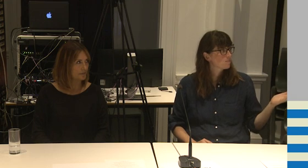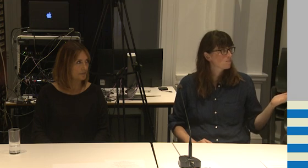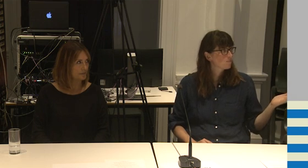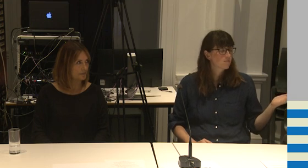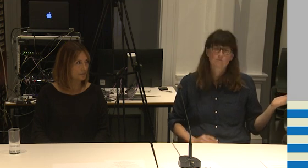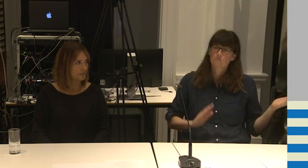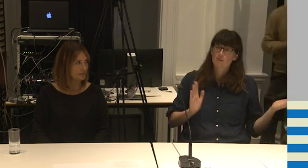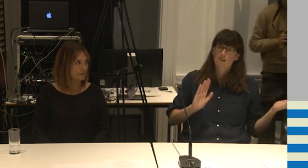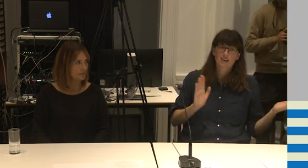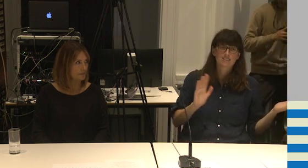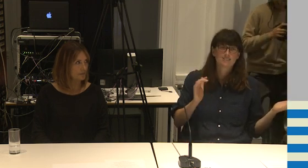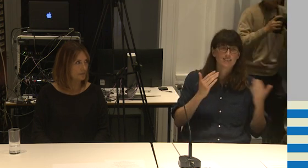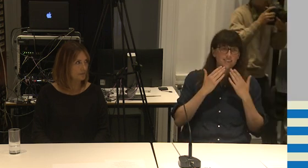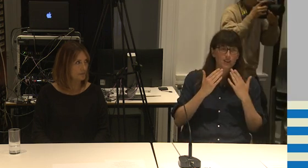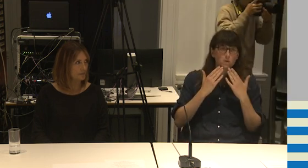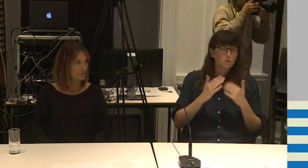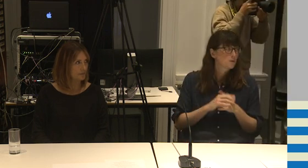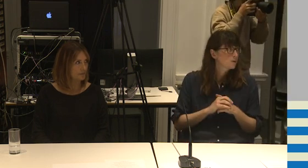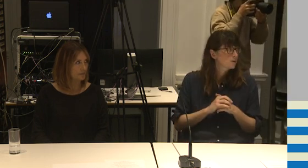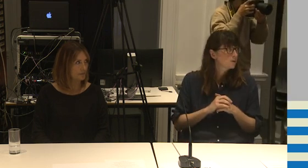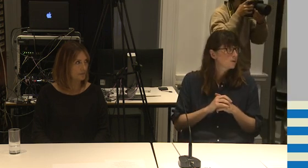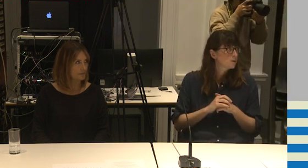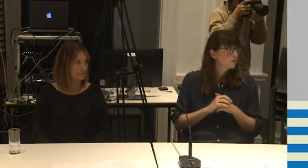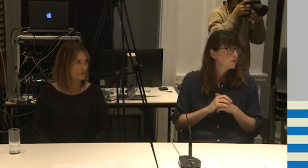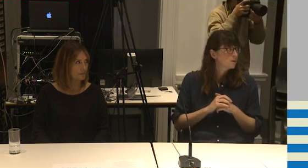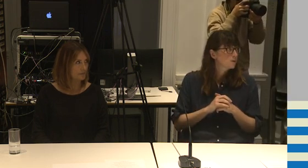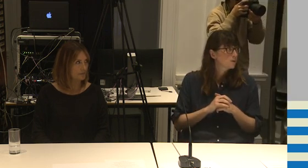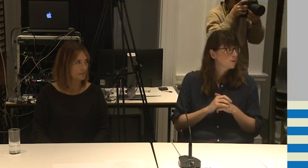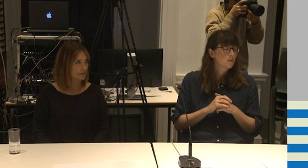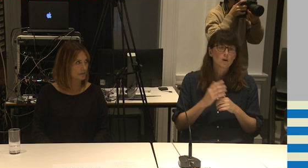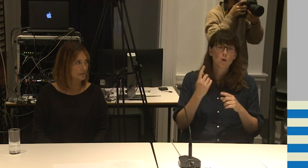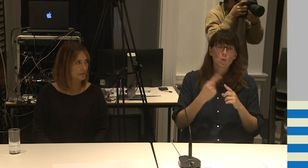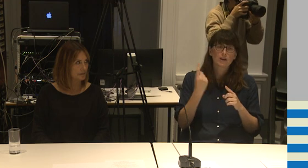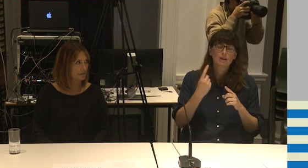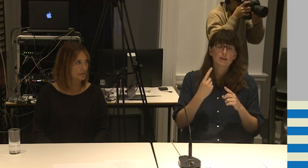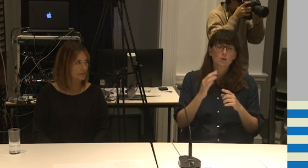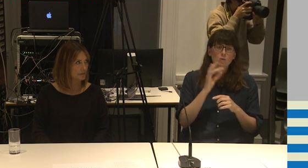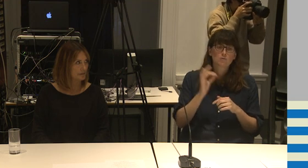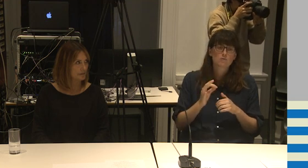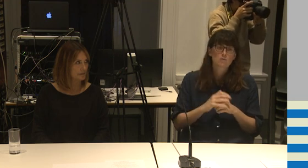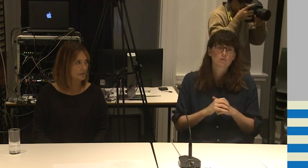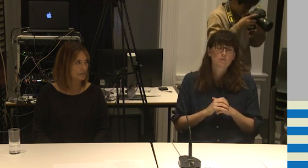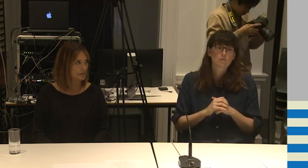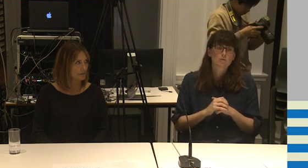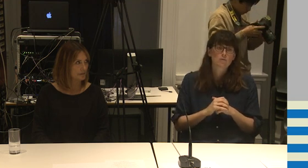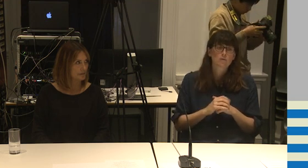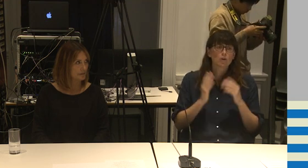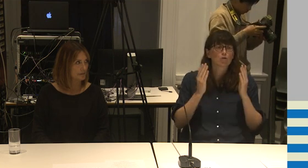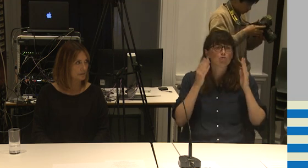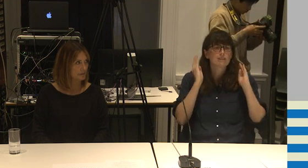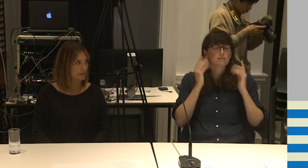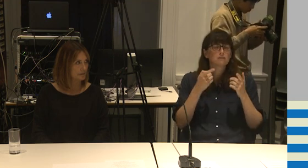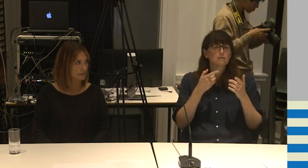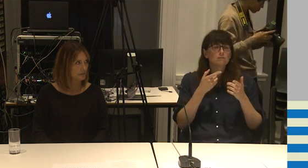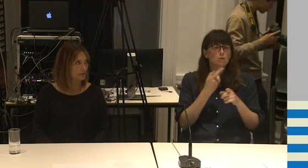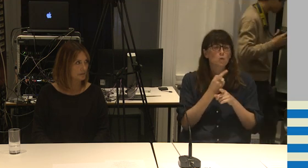excellent. Hey, thanks very much. I have a very quick question. Chris was talking